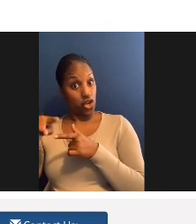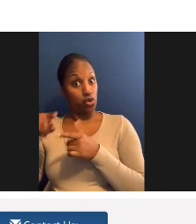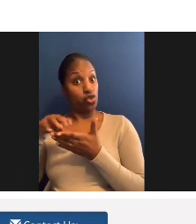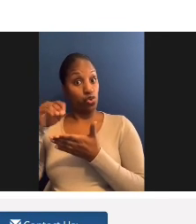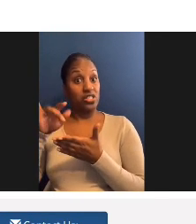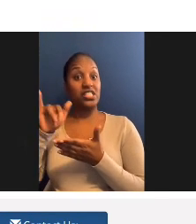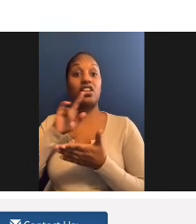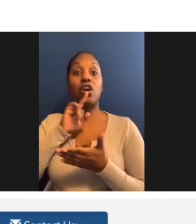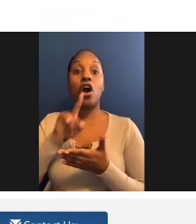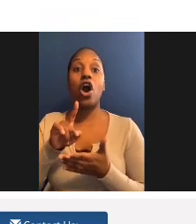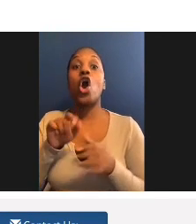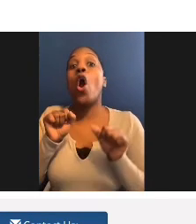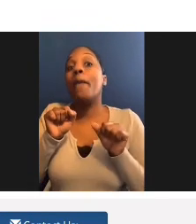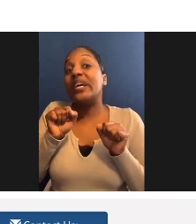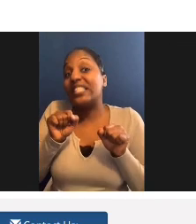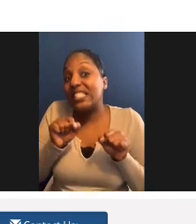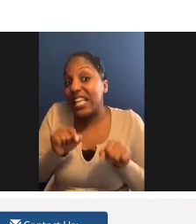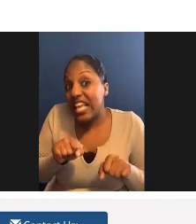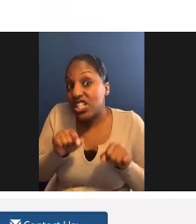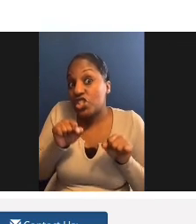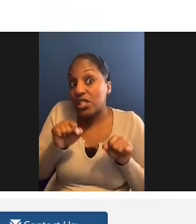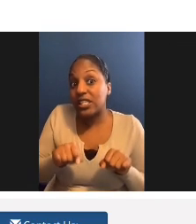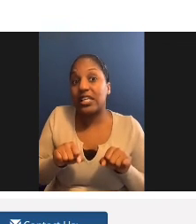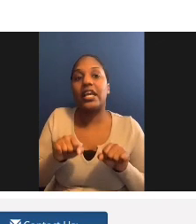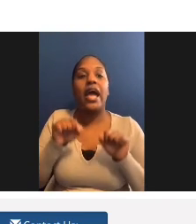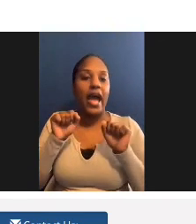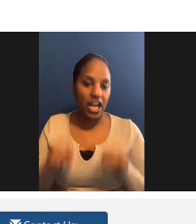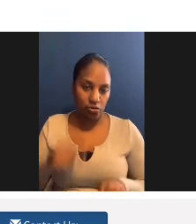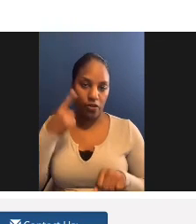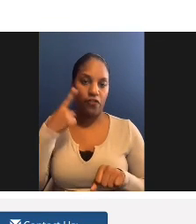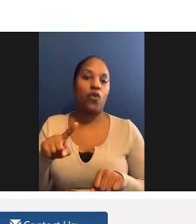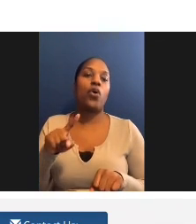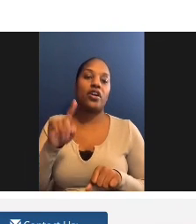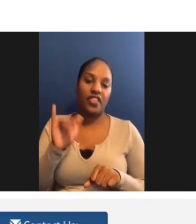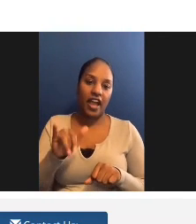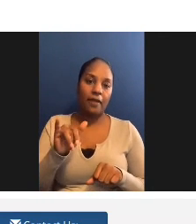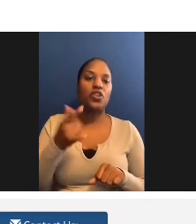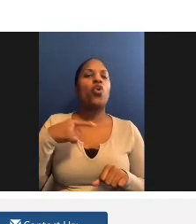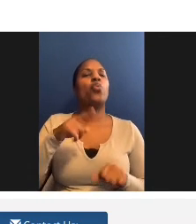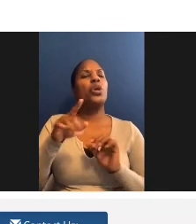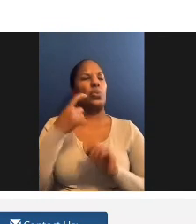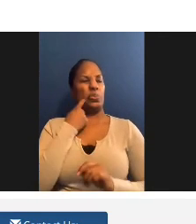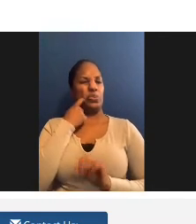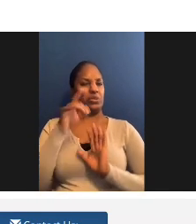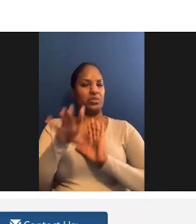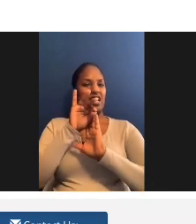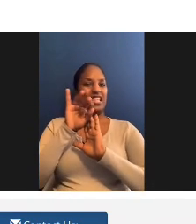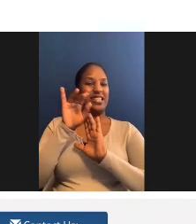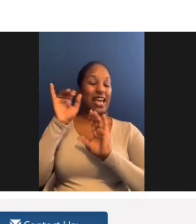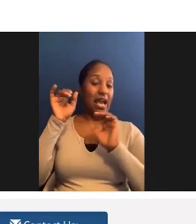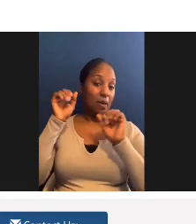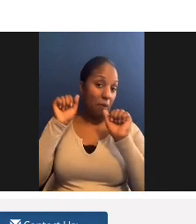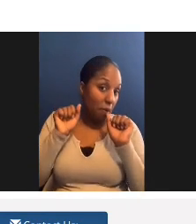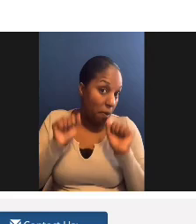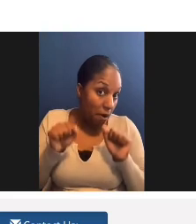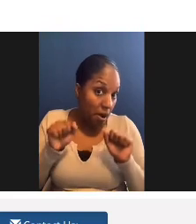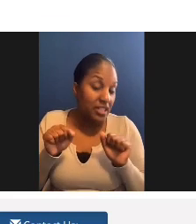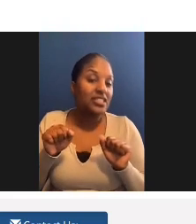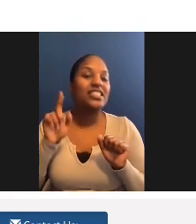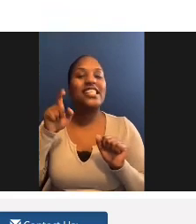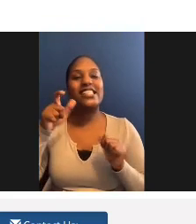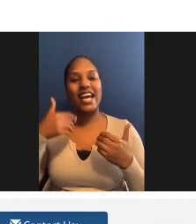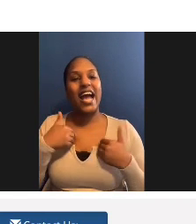are potentially eligible. We just discovered that the potentially eligible needs to